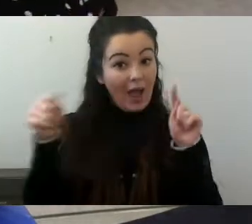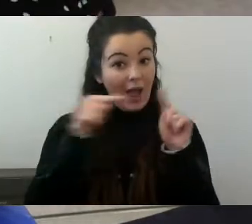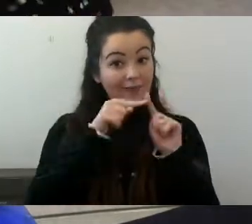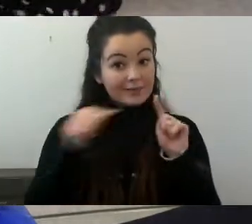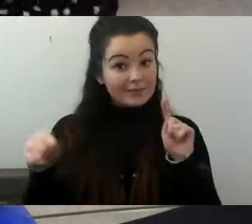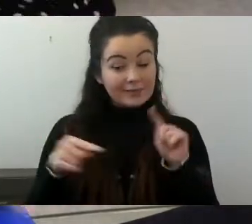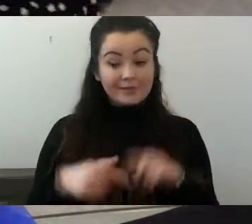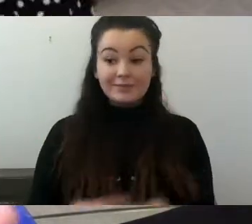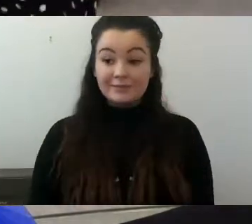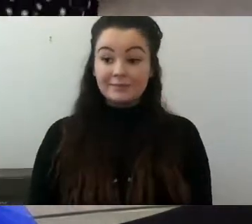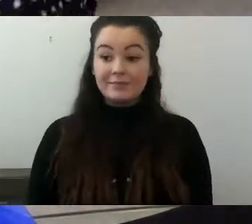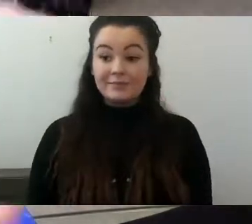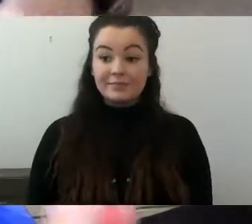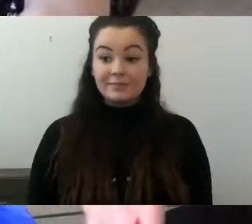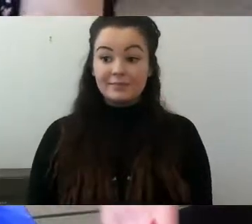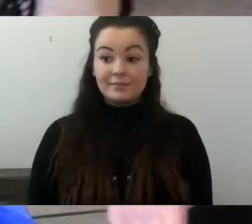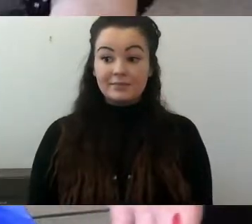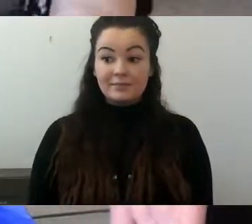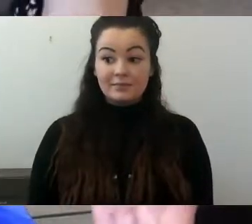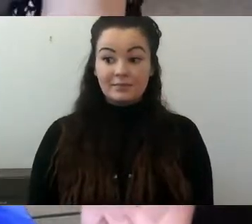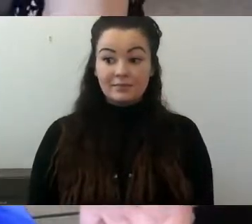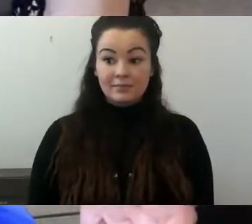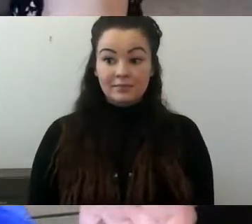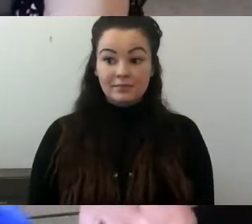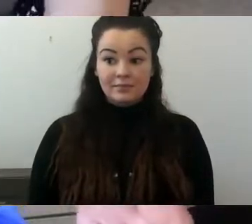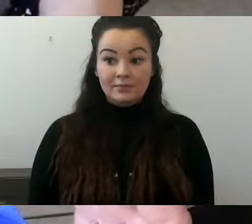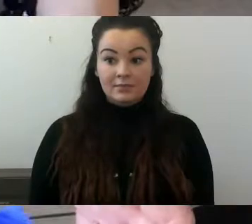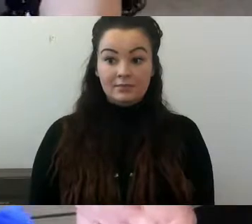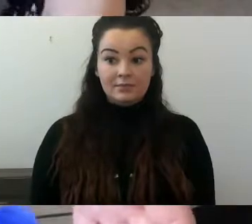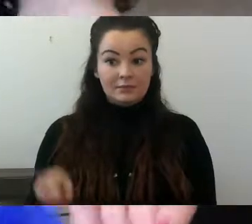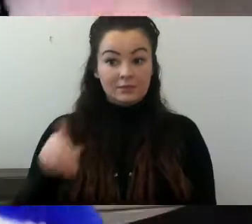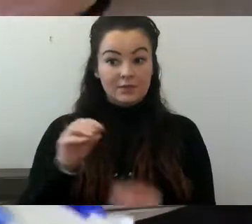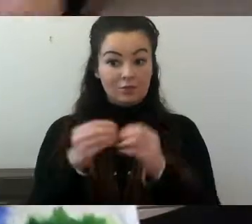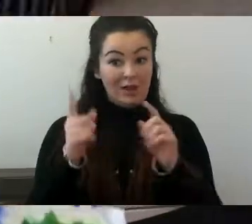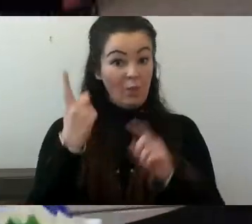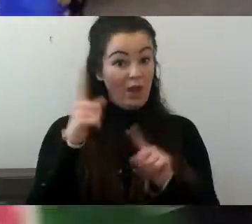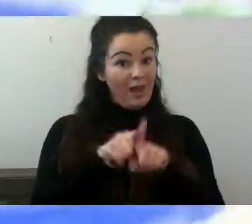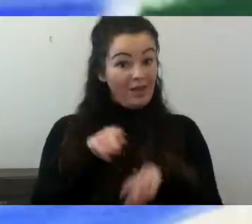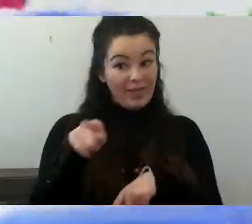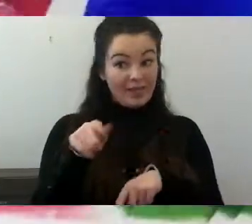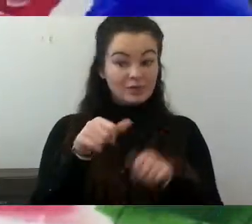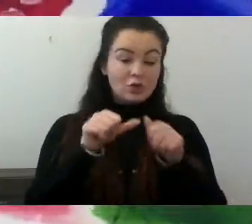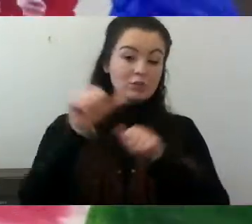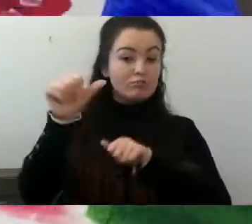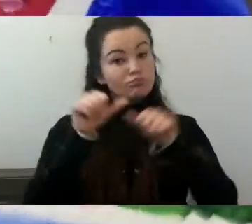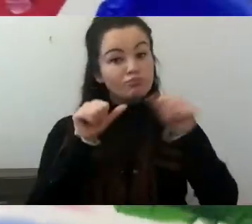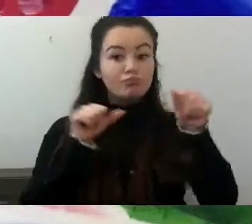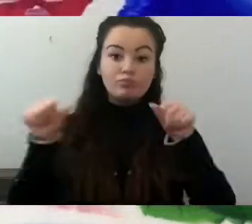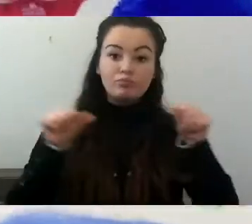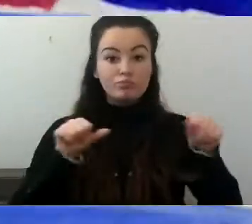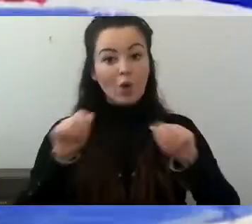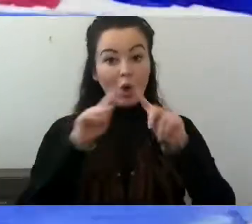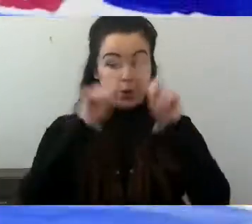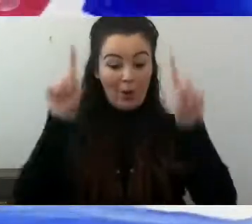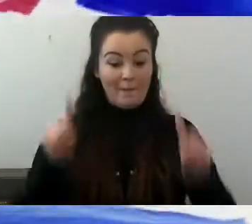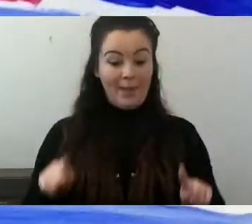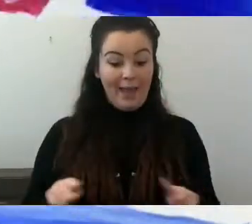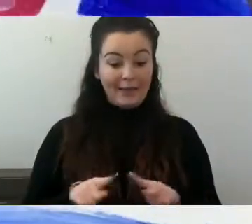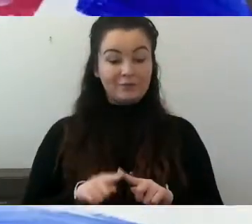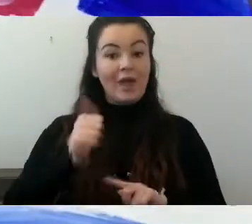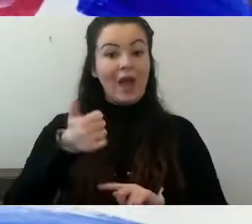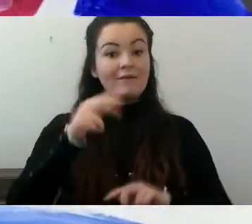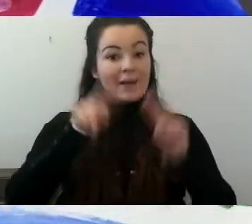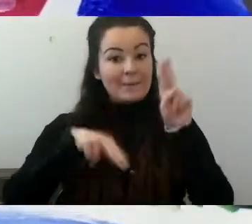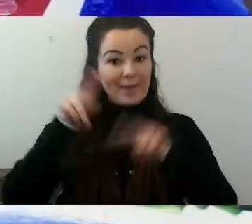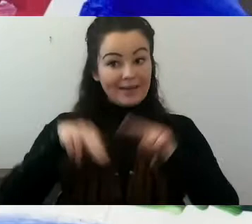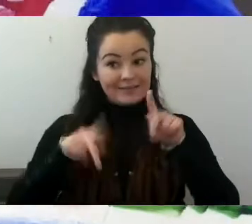paint some lines. So we just want to start by creating one a bit like that. So just putting masking tape on your